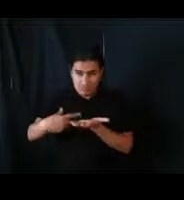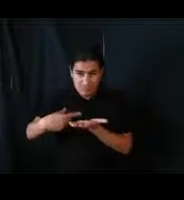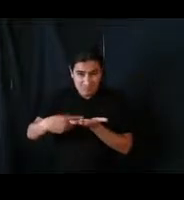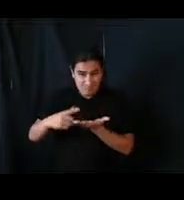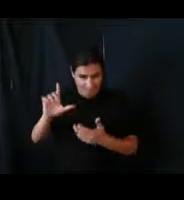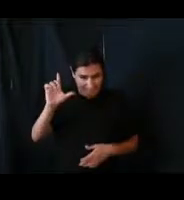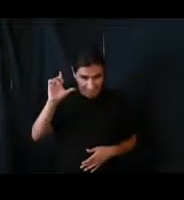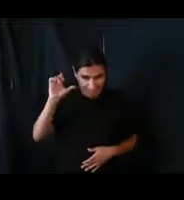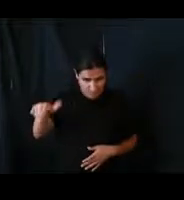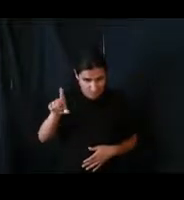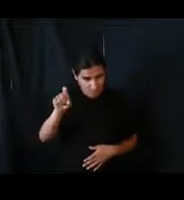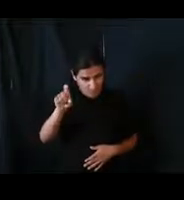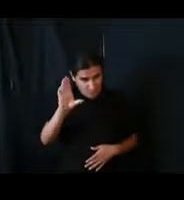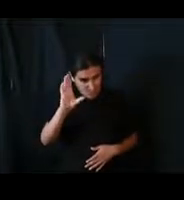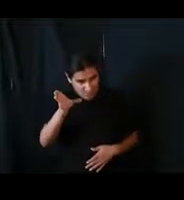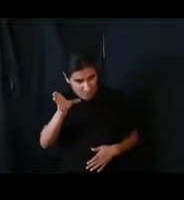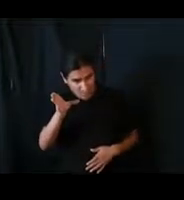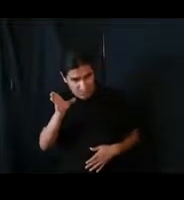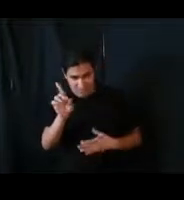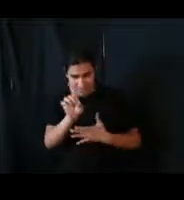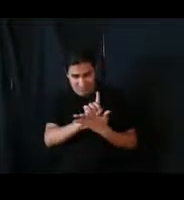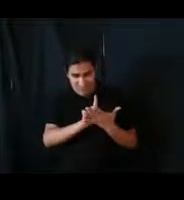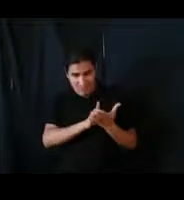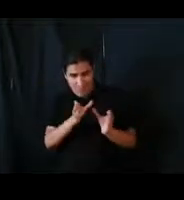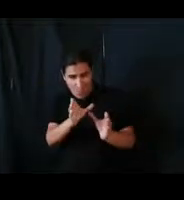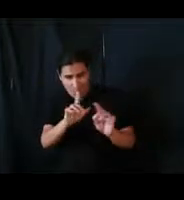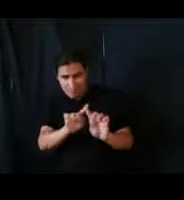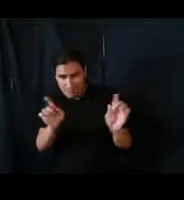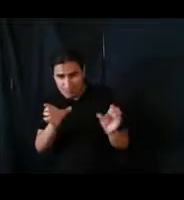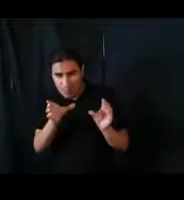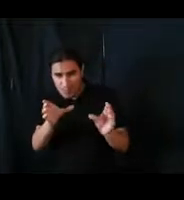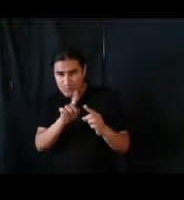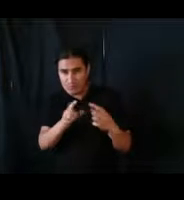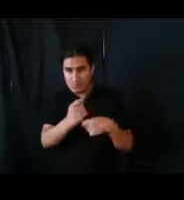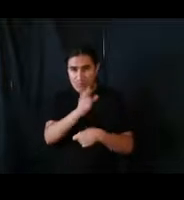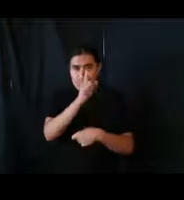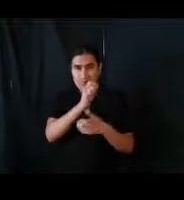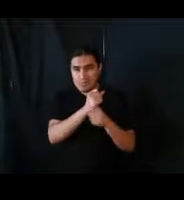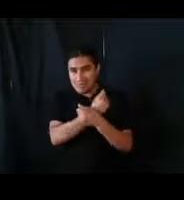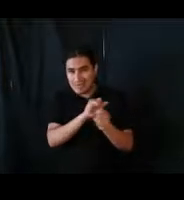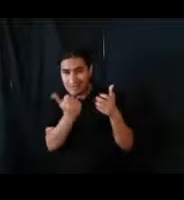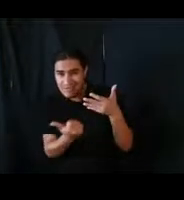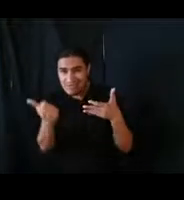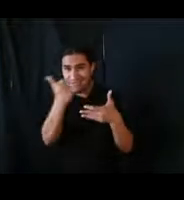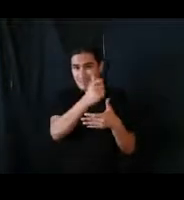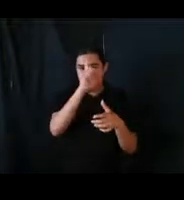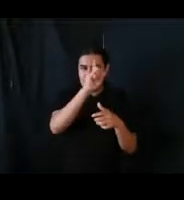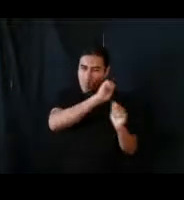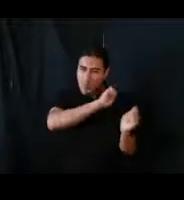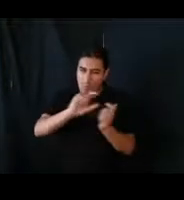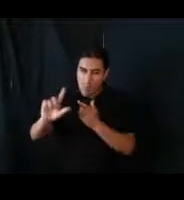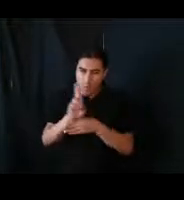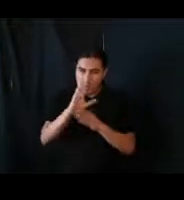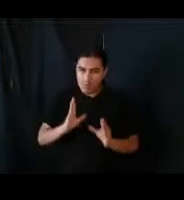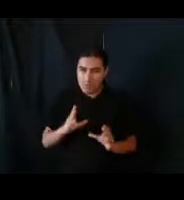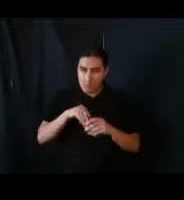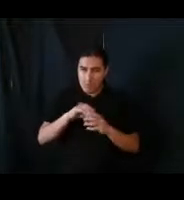about designing our roads differently to put safety first for all users on our